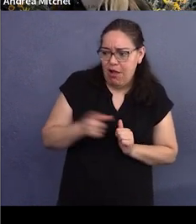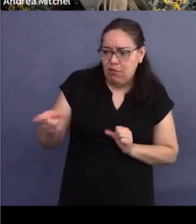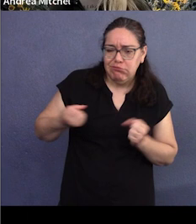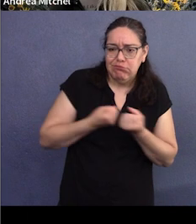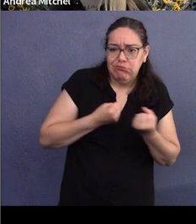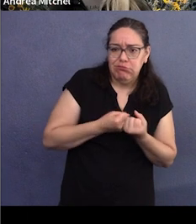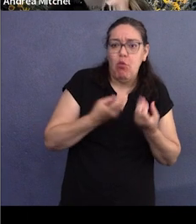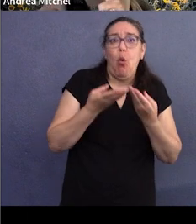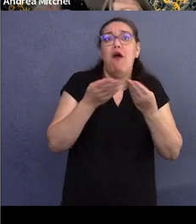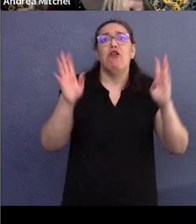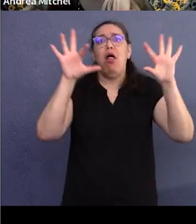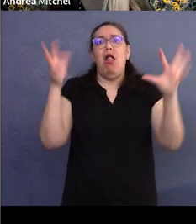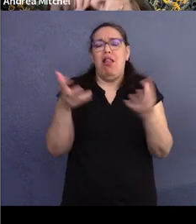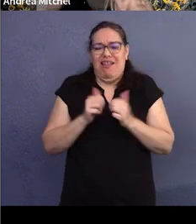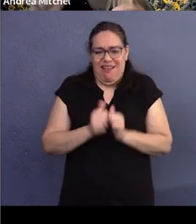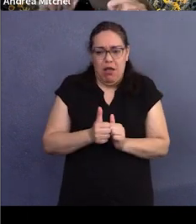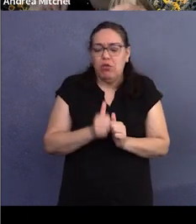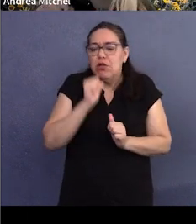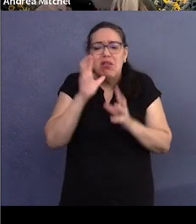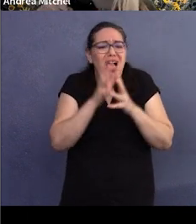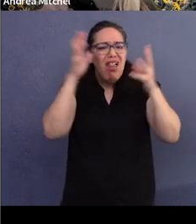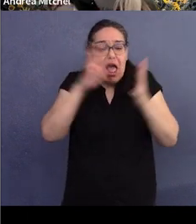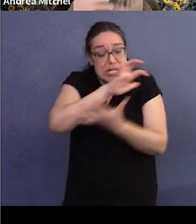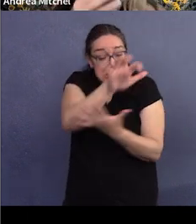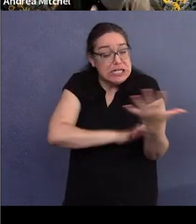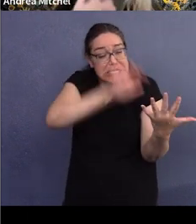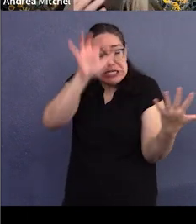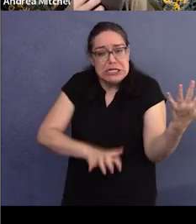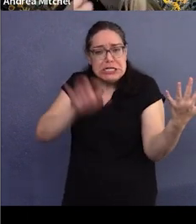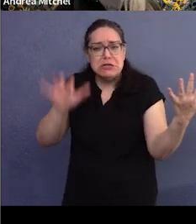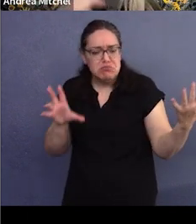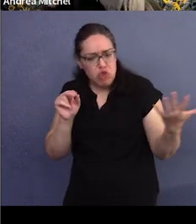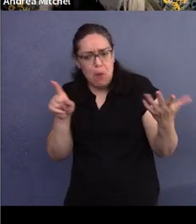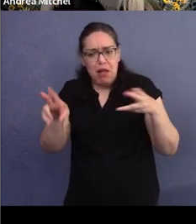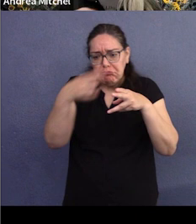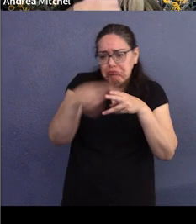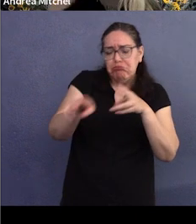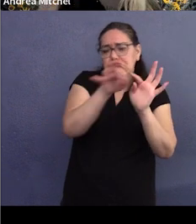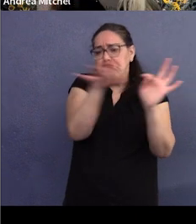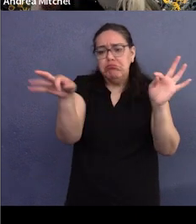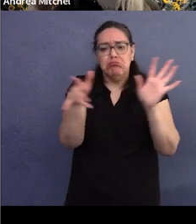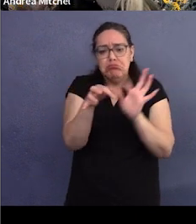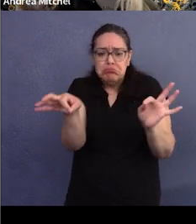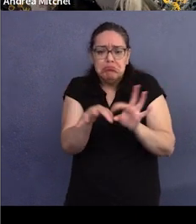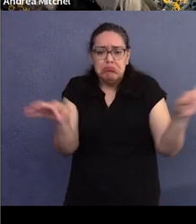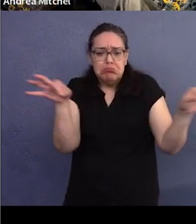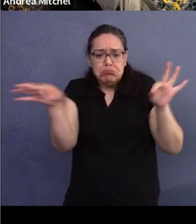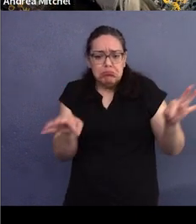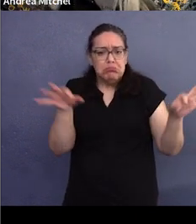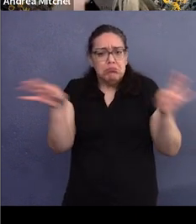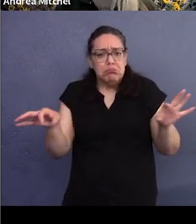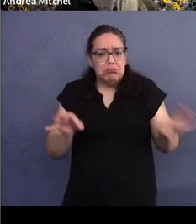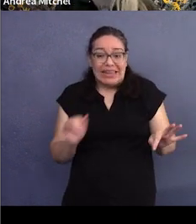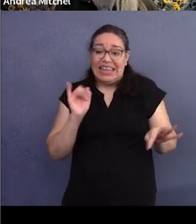project overall. Again, and it's not a lot, just a sentence here and there. If there is fringe benefit rate, then you should mention the amount of